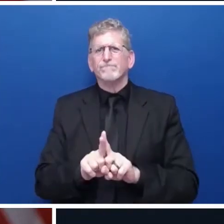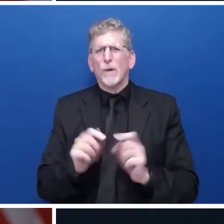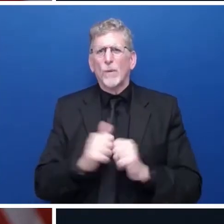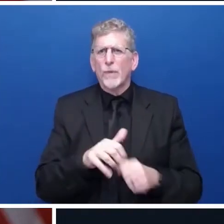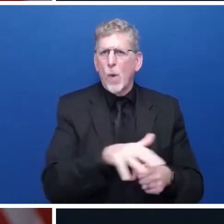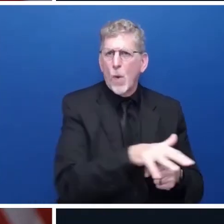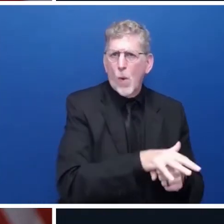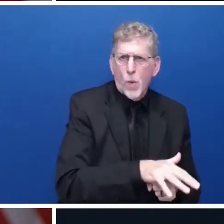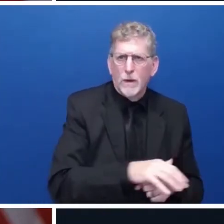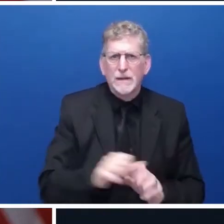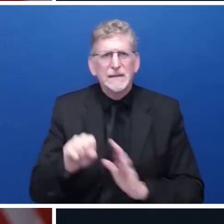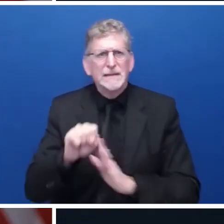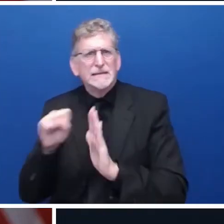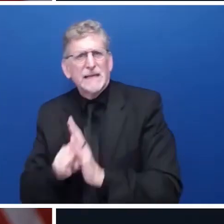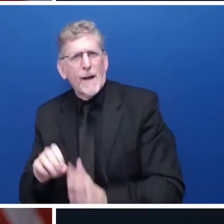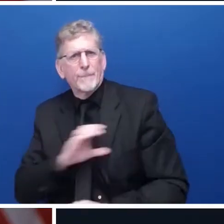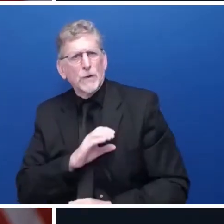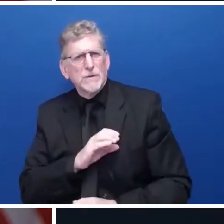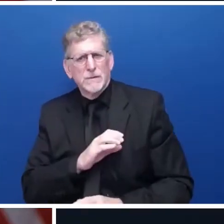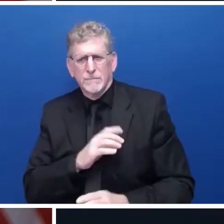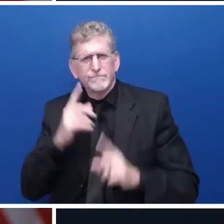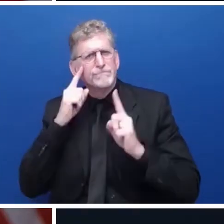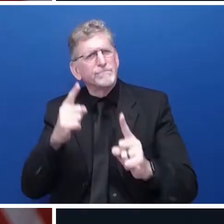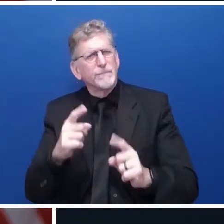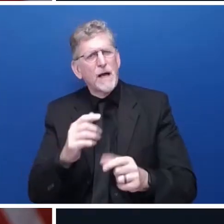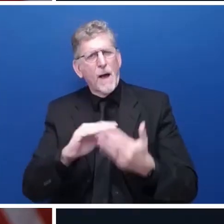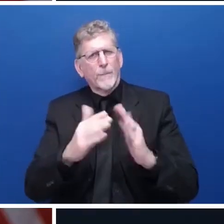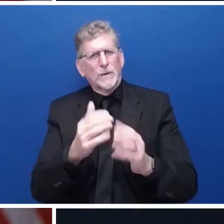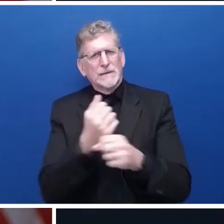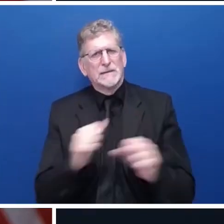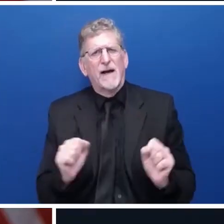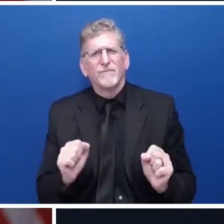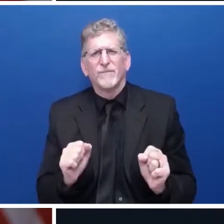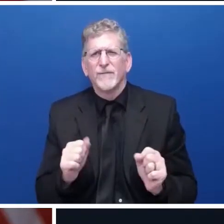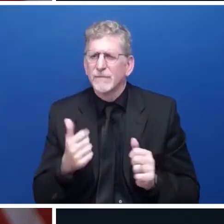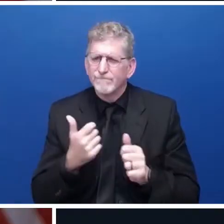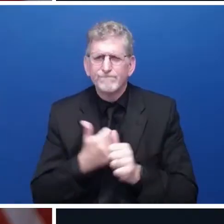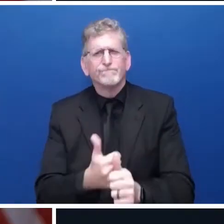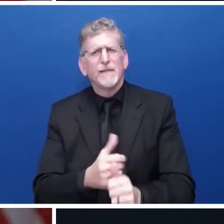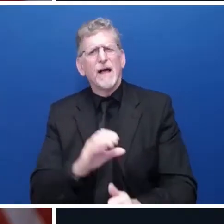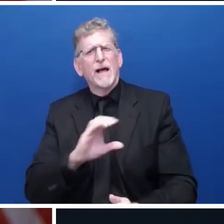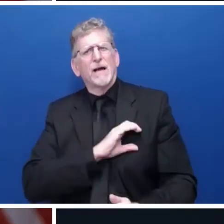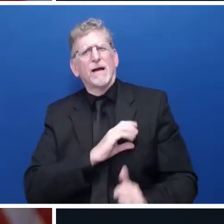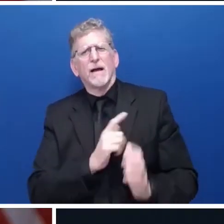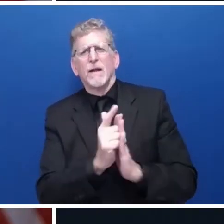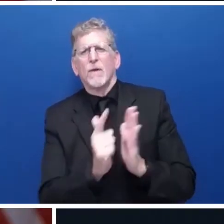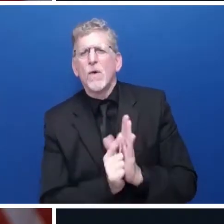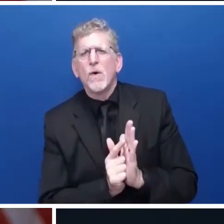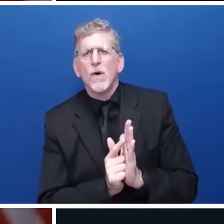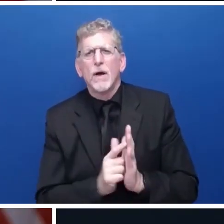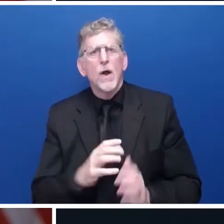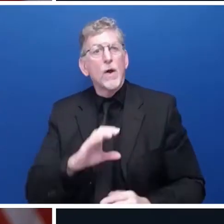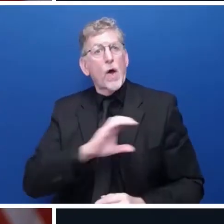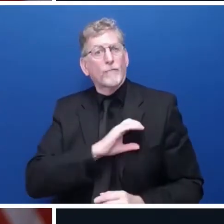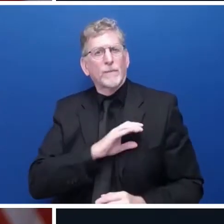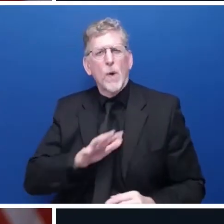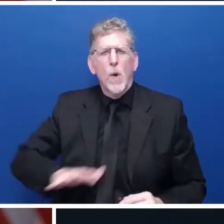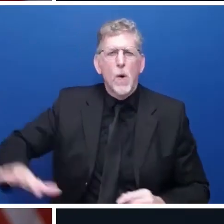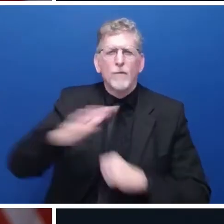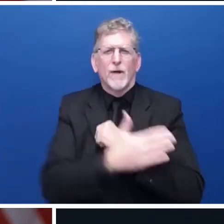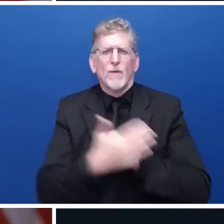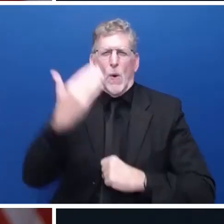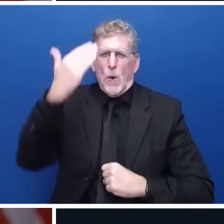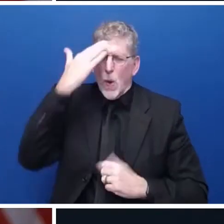a unique responsibility to do the serious work of investigating crimes, comforting victims, and making